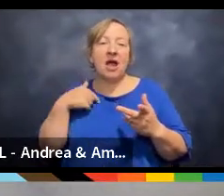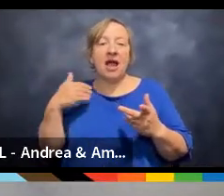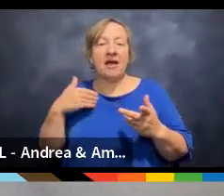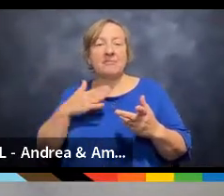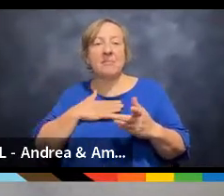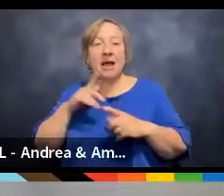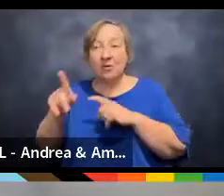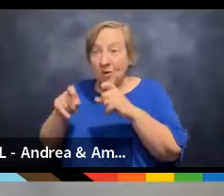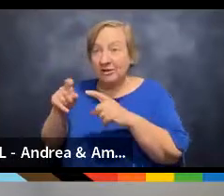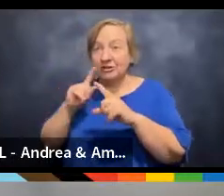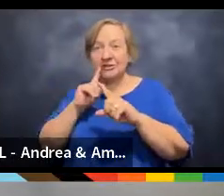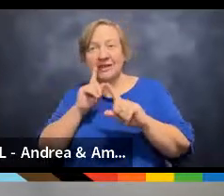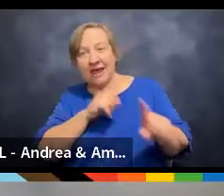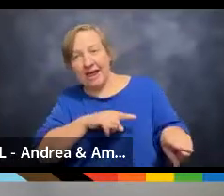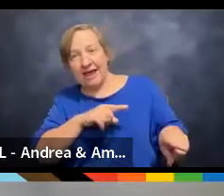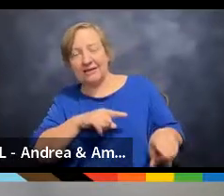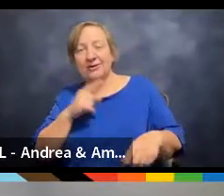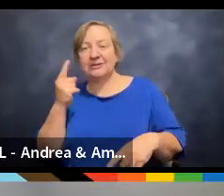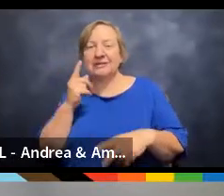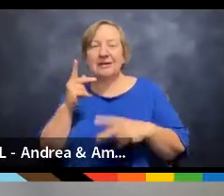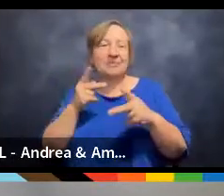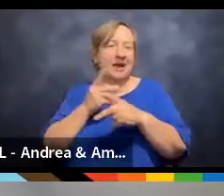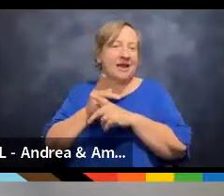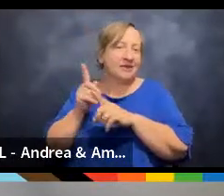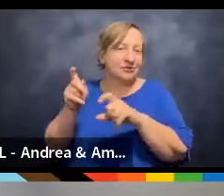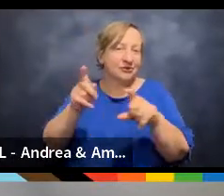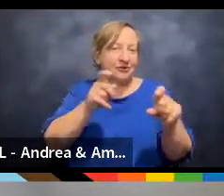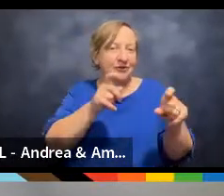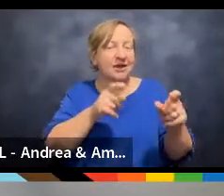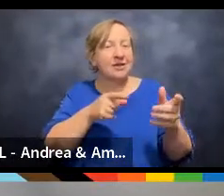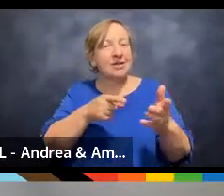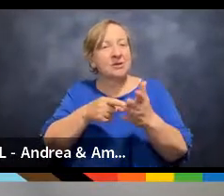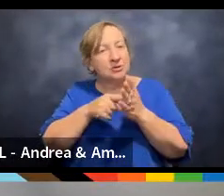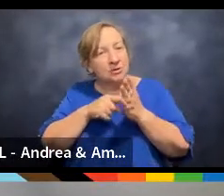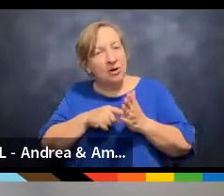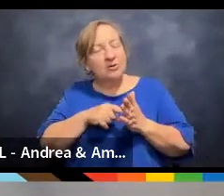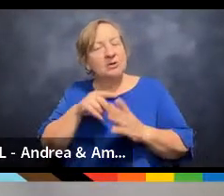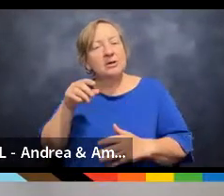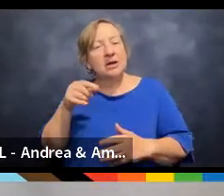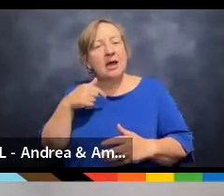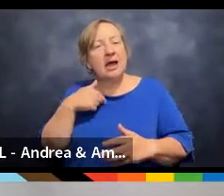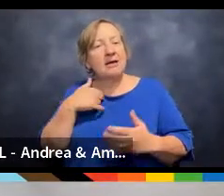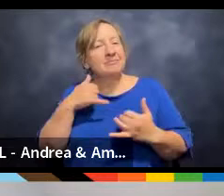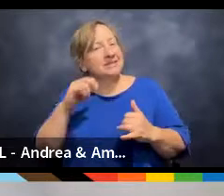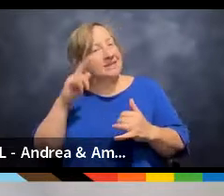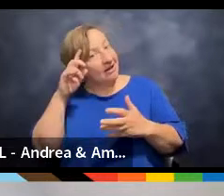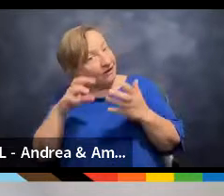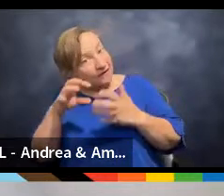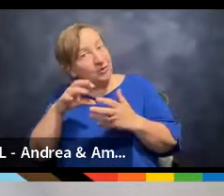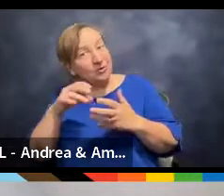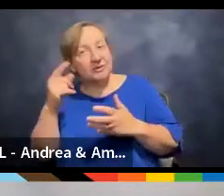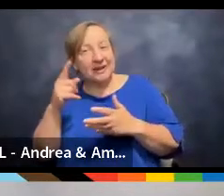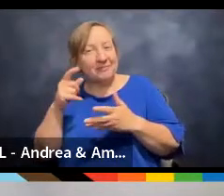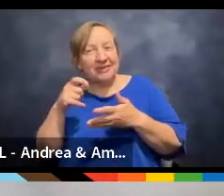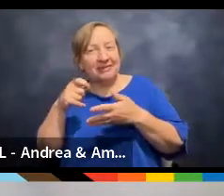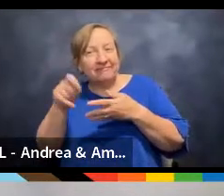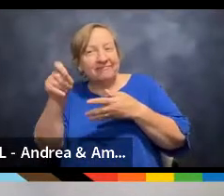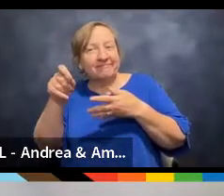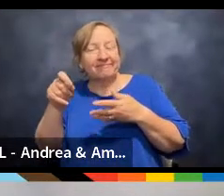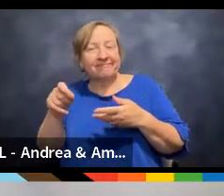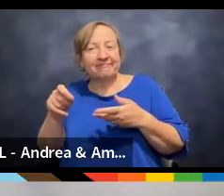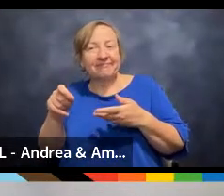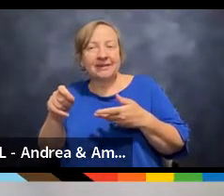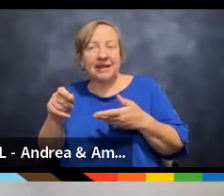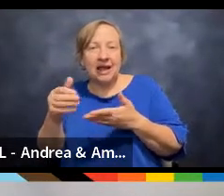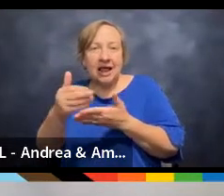questions answered, or some sort of a survey that indicates that, I'm still confused or something like that. I think kind of collecting